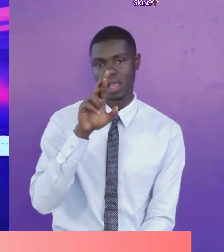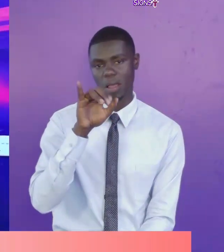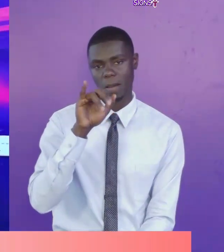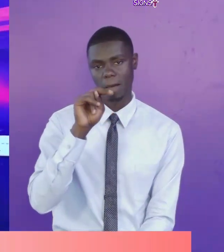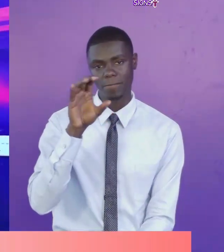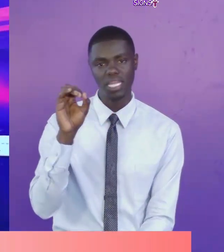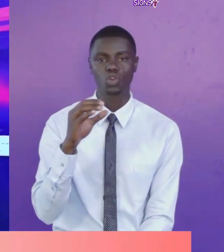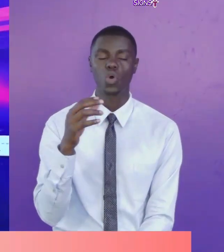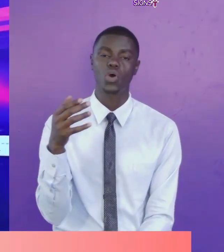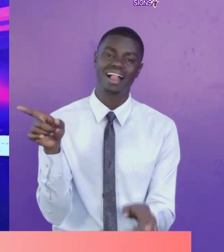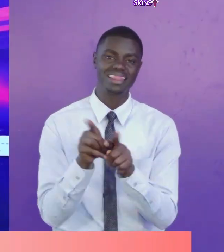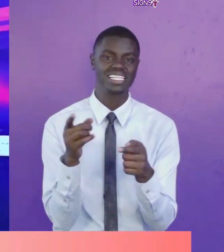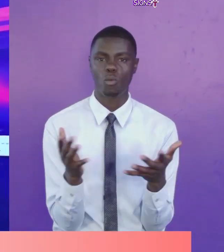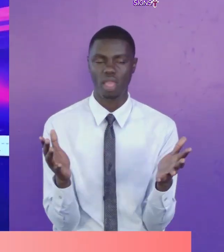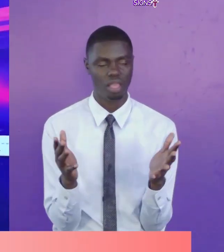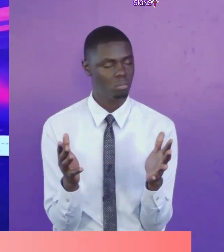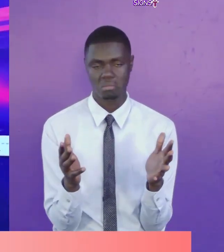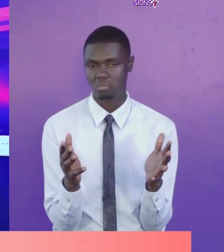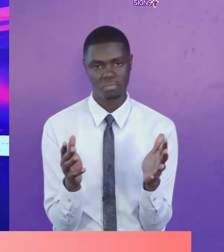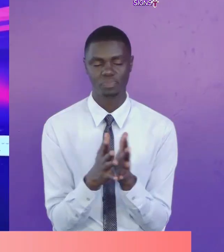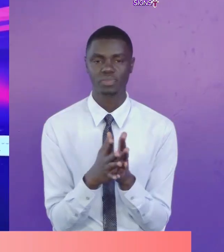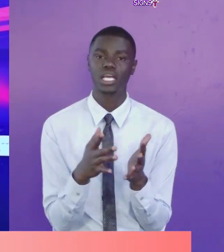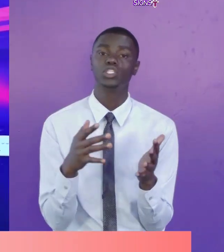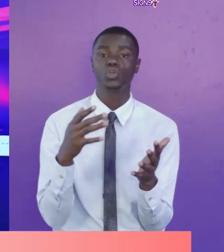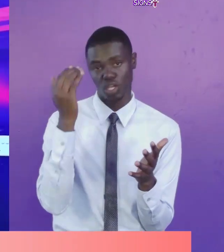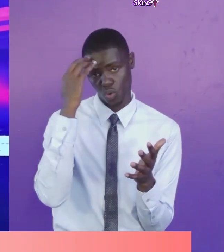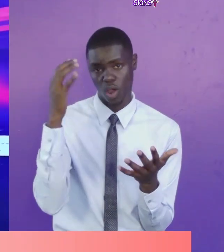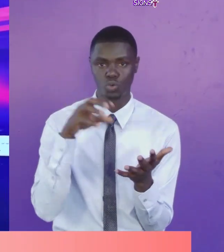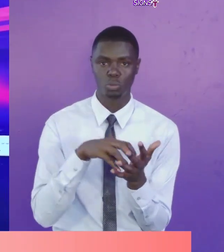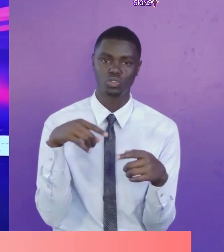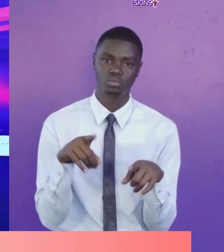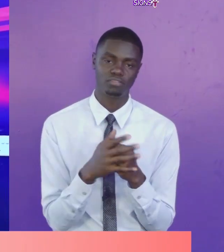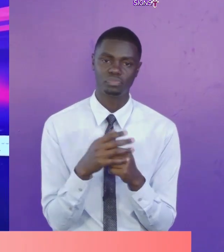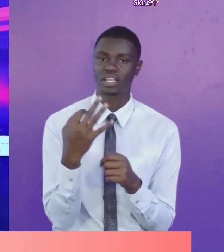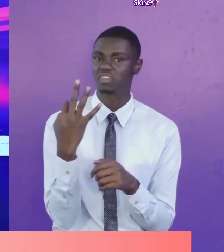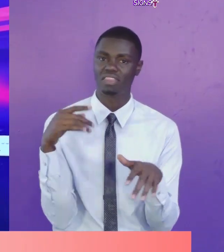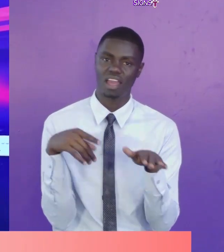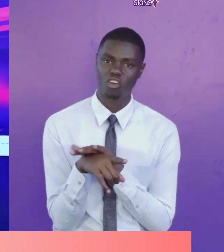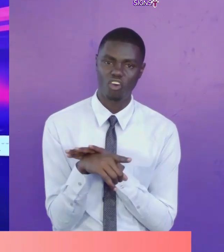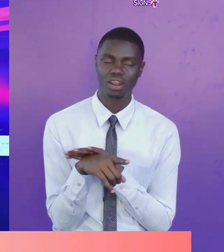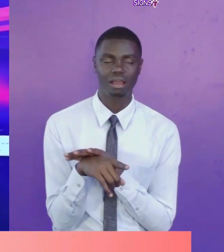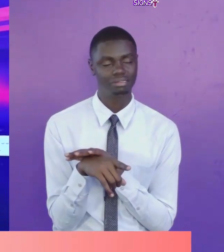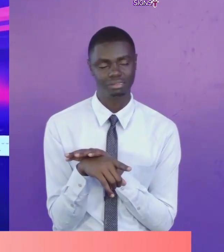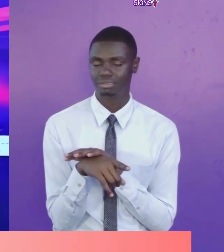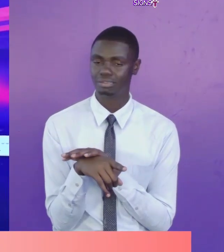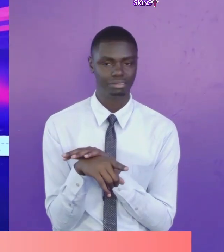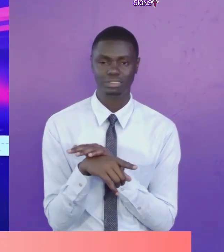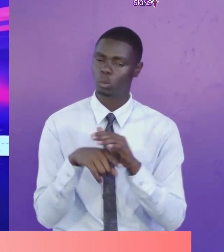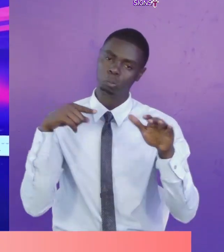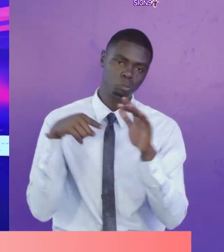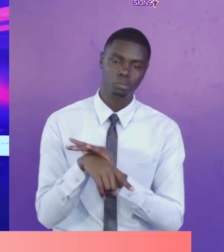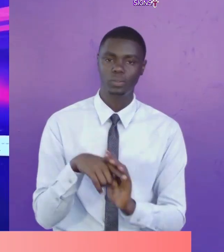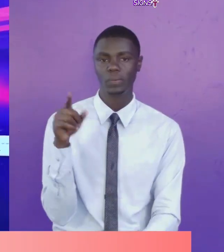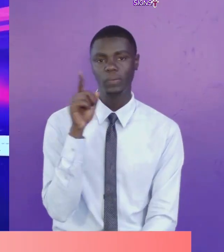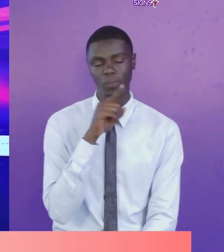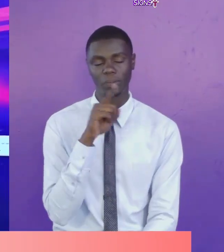just Mourinho knows how to position himself. Even the third goal, hiyo bao ilikuwa kali. Akifunga hivyo World